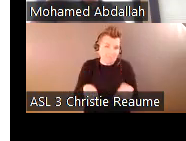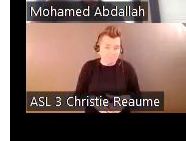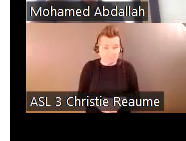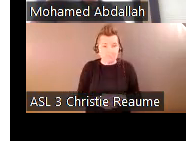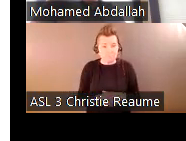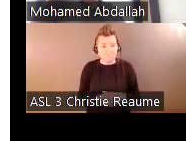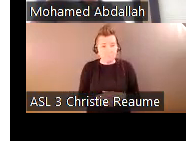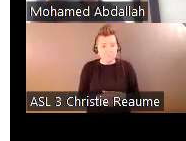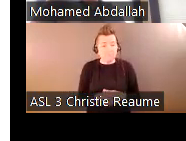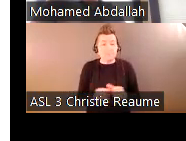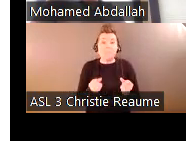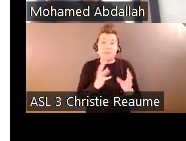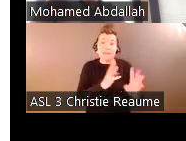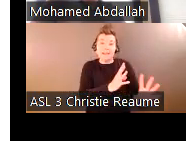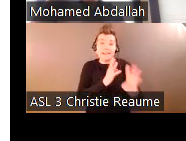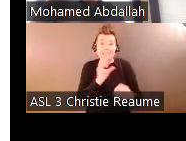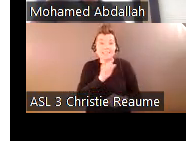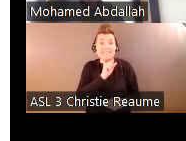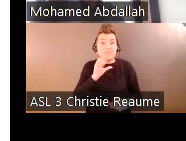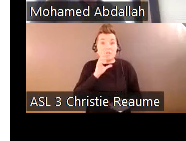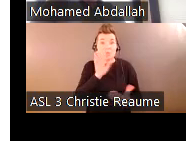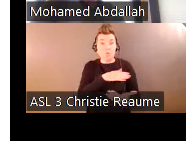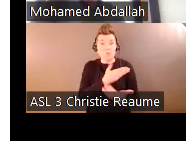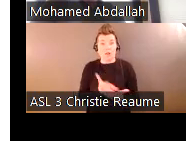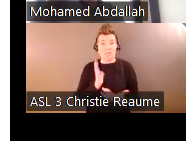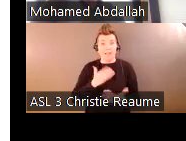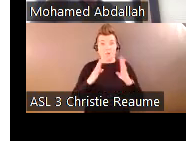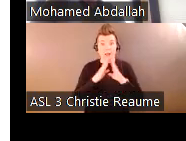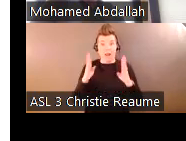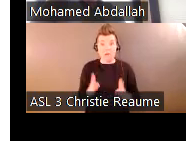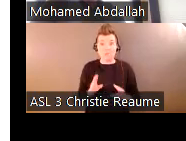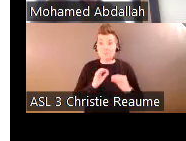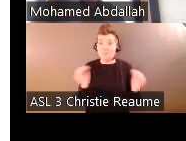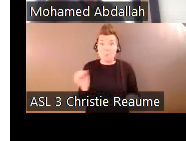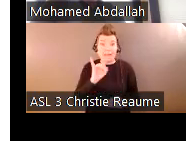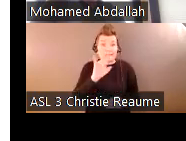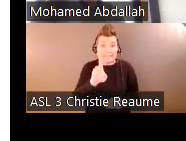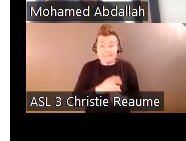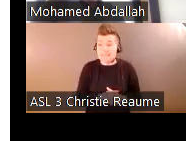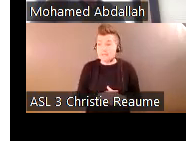A lot of seniors come through our door, don't have ID, don't have a family doctor.